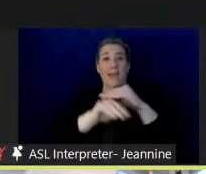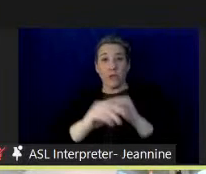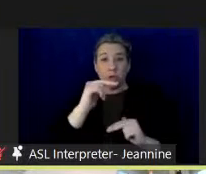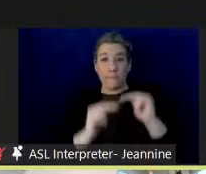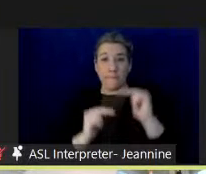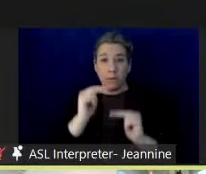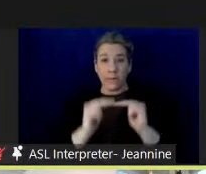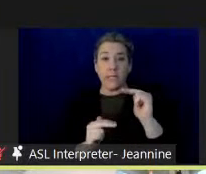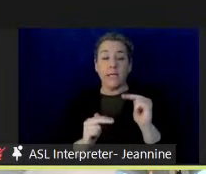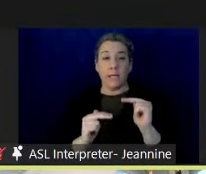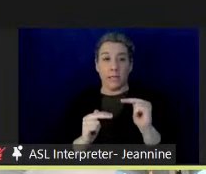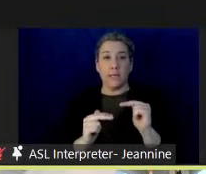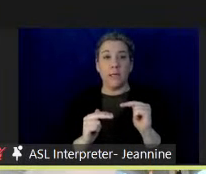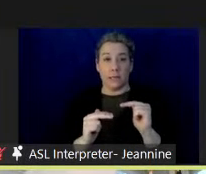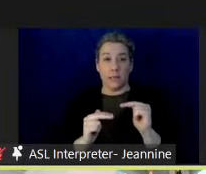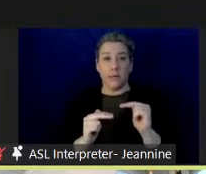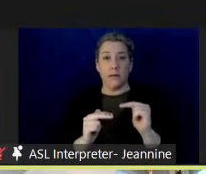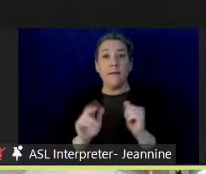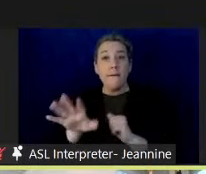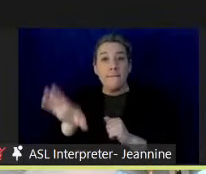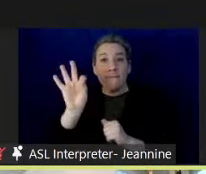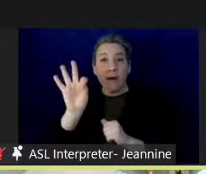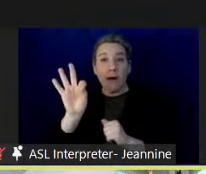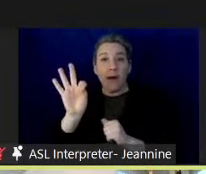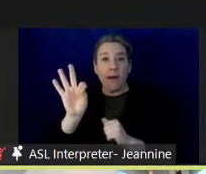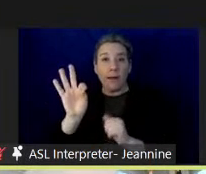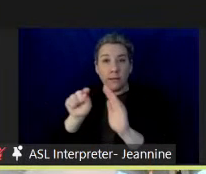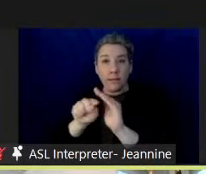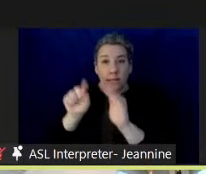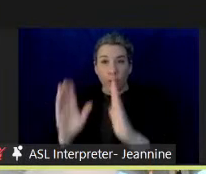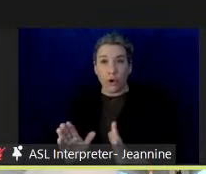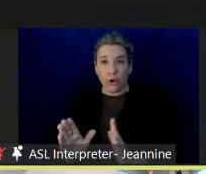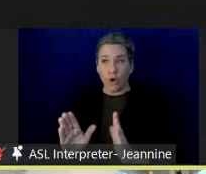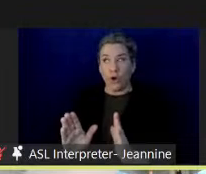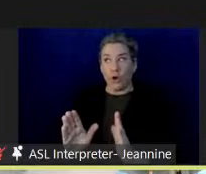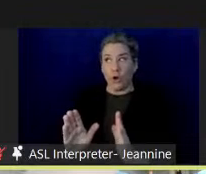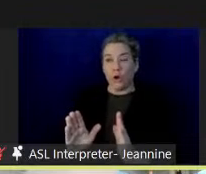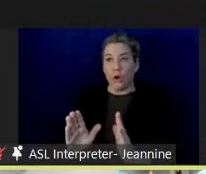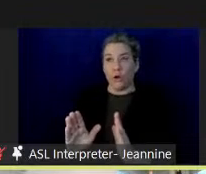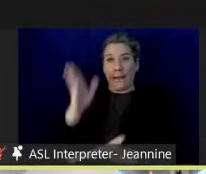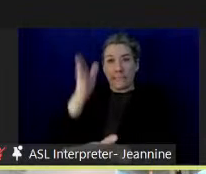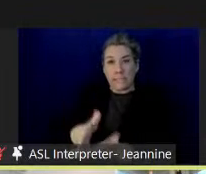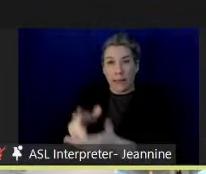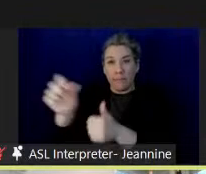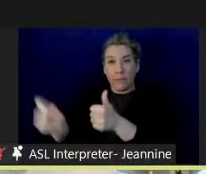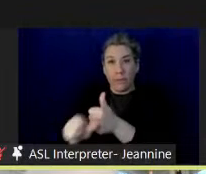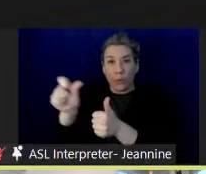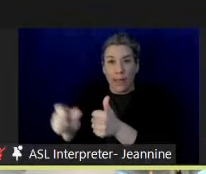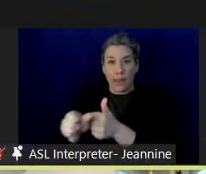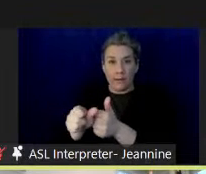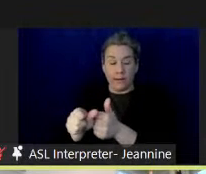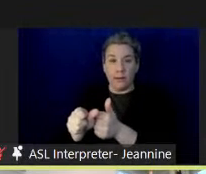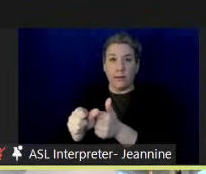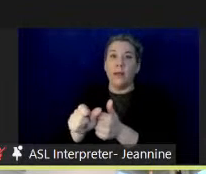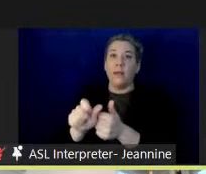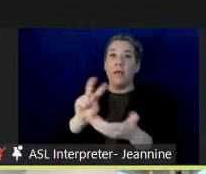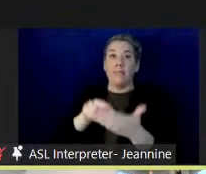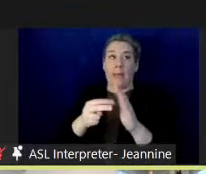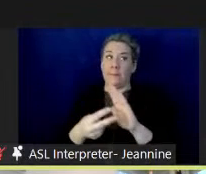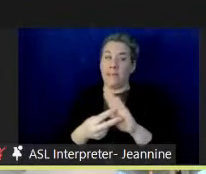that space, locate that assailant, and eliminate that threat. Okay, unfortunately, that means that they're going to be